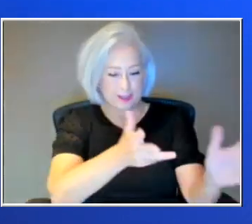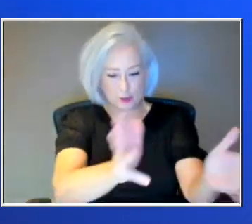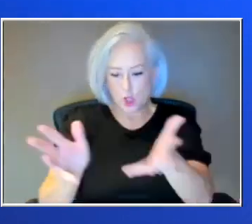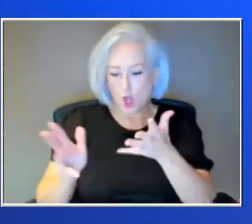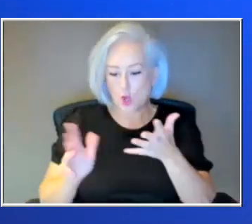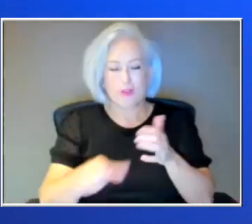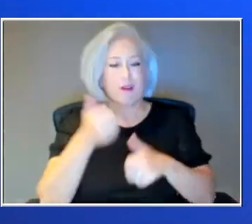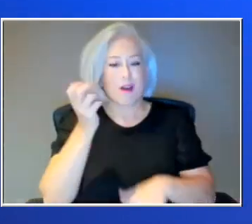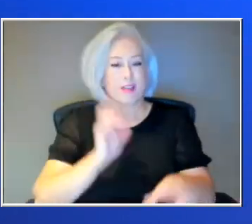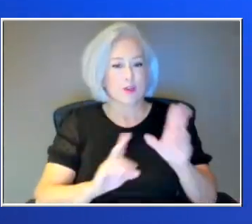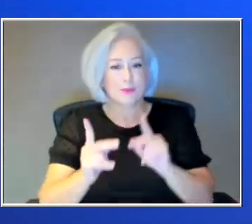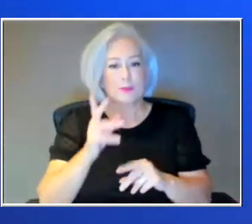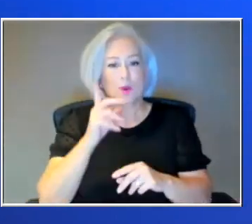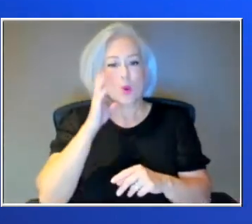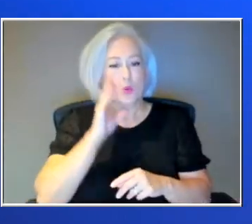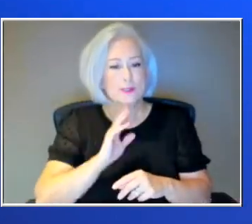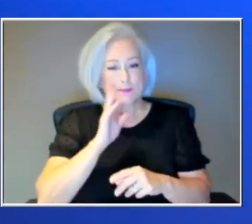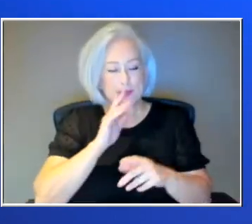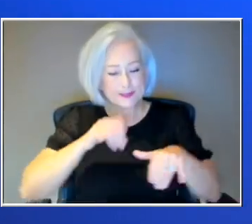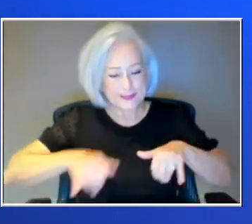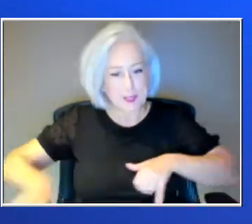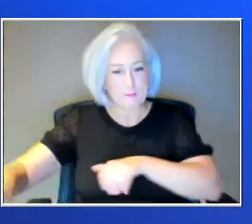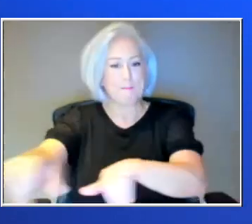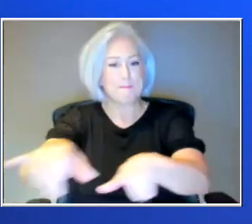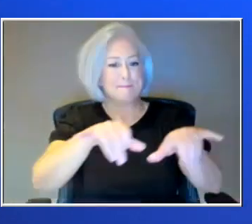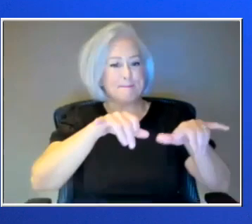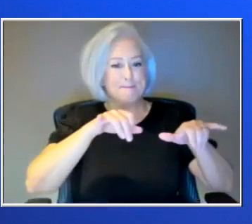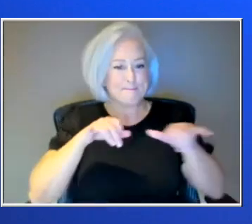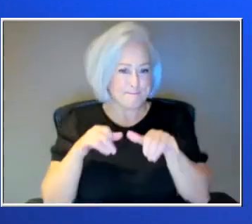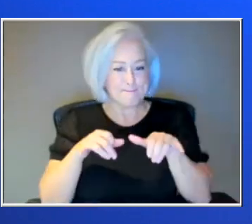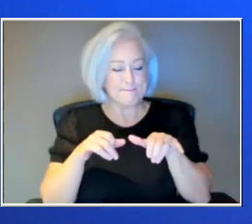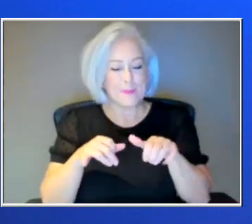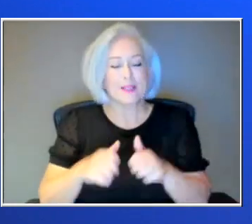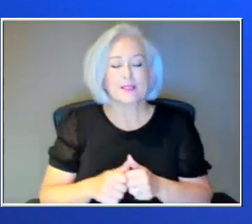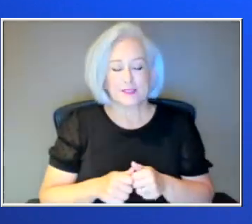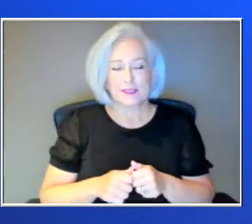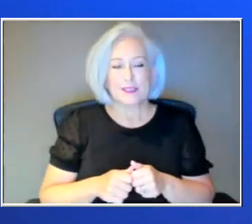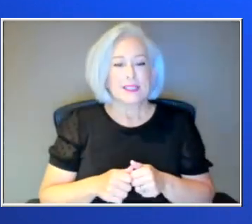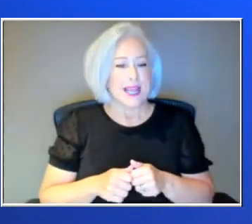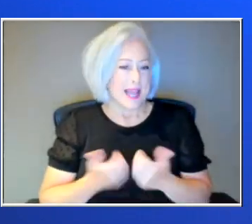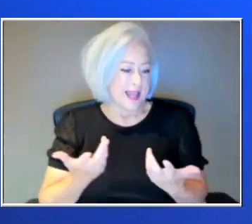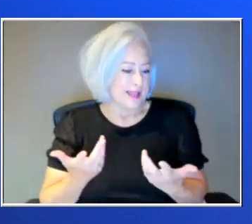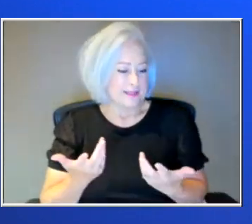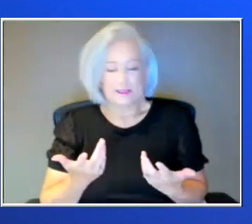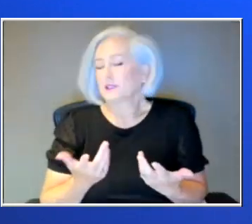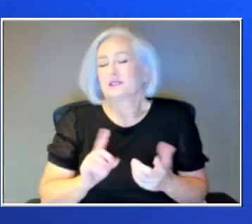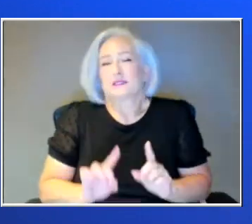that are going through the same life as me. And it's just a total different